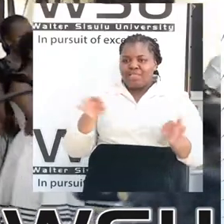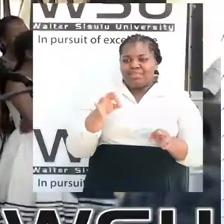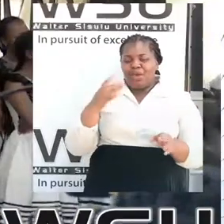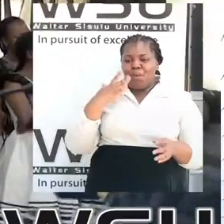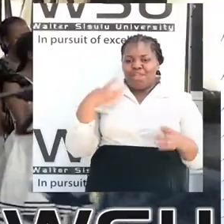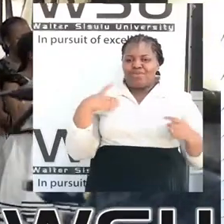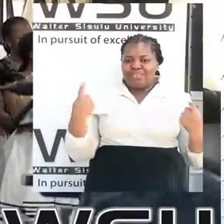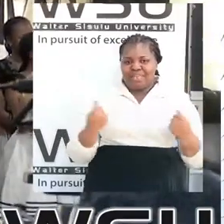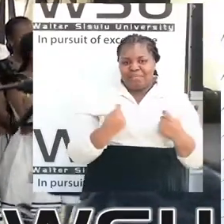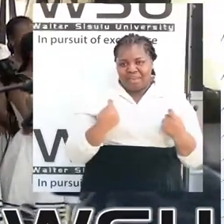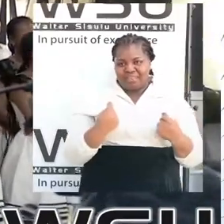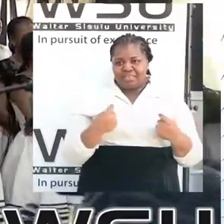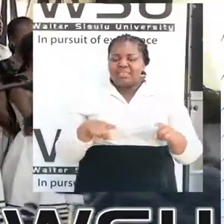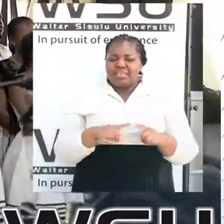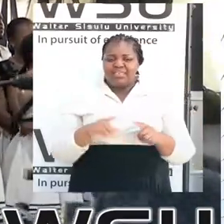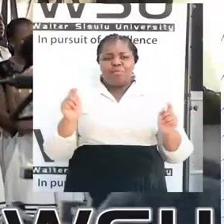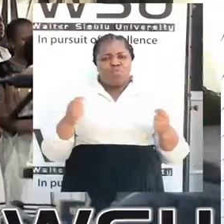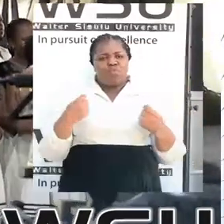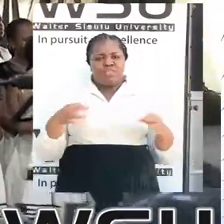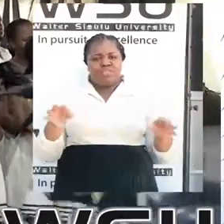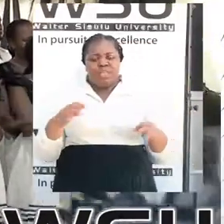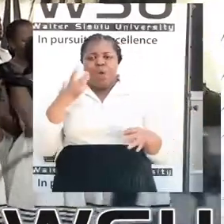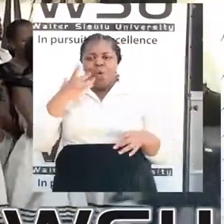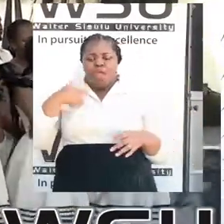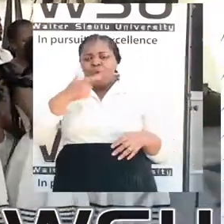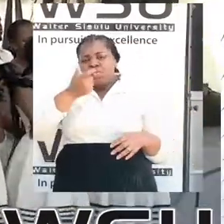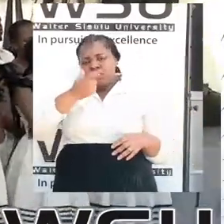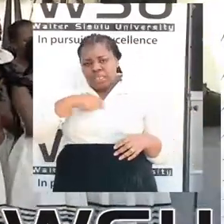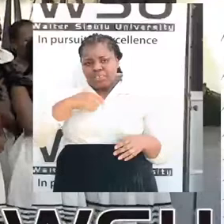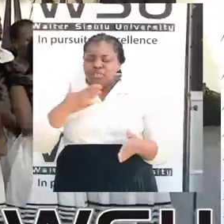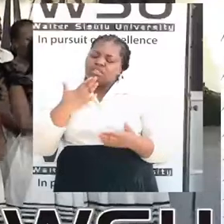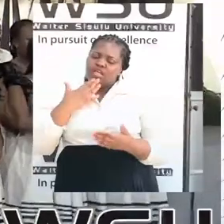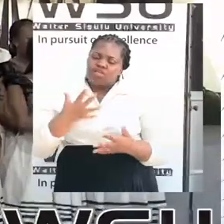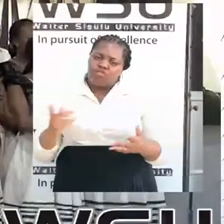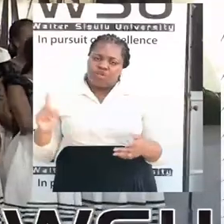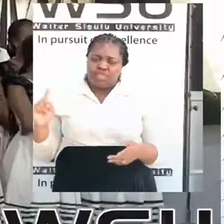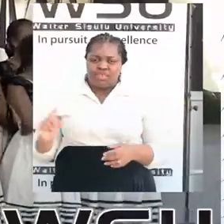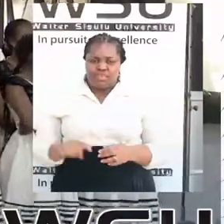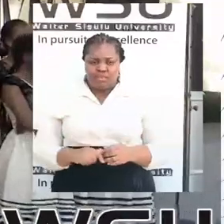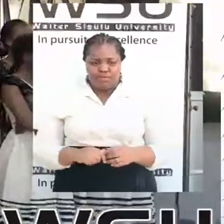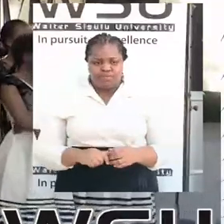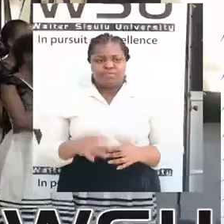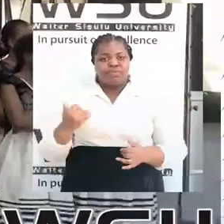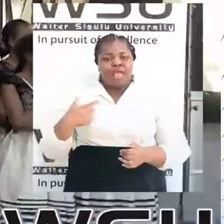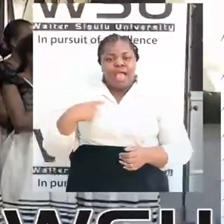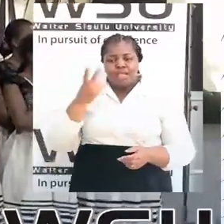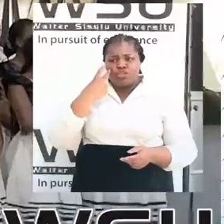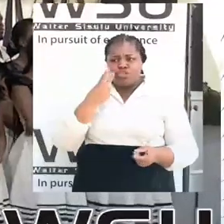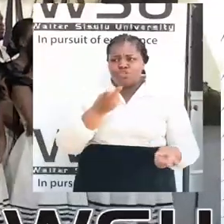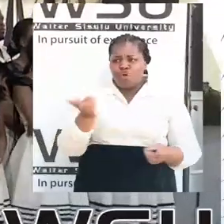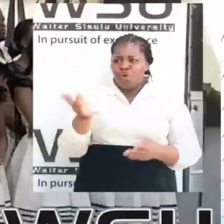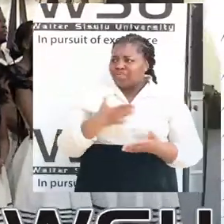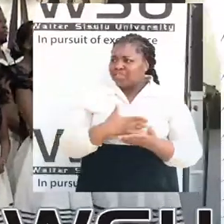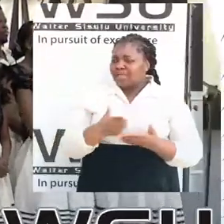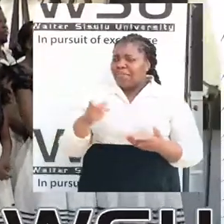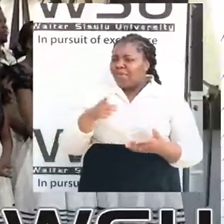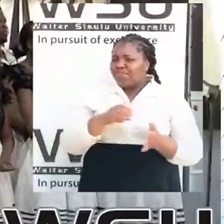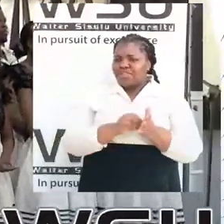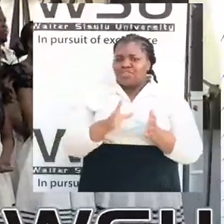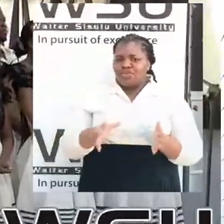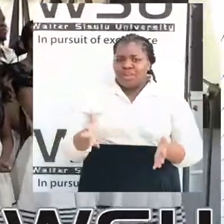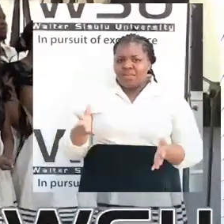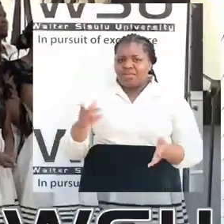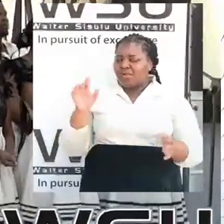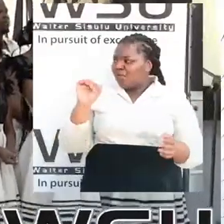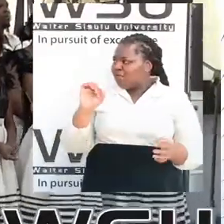we are celebrating. We also sing when we are sad. So thank you for that. I think I saw even some of the students who